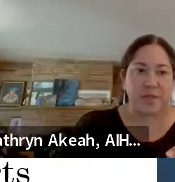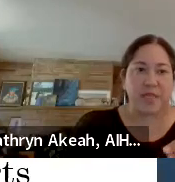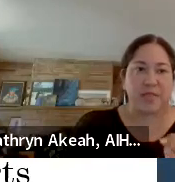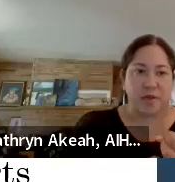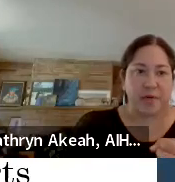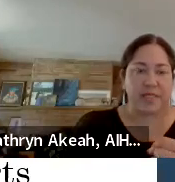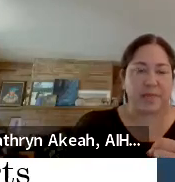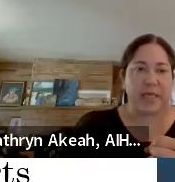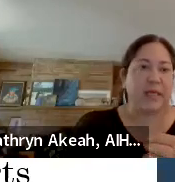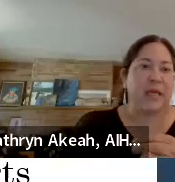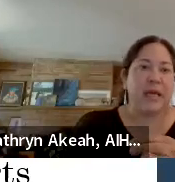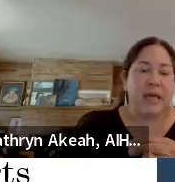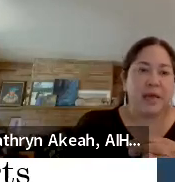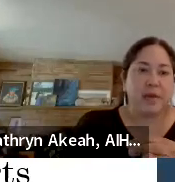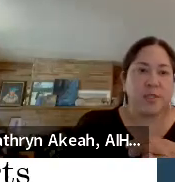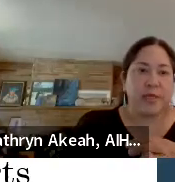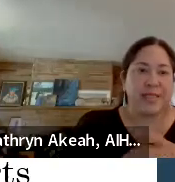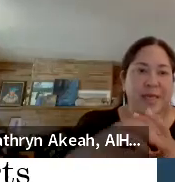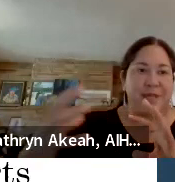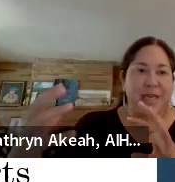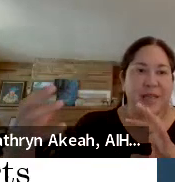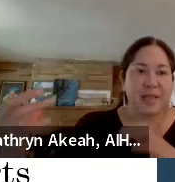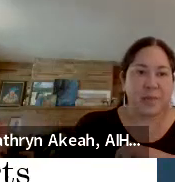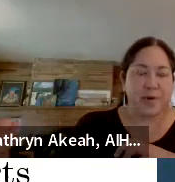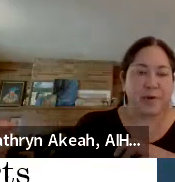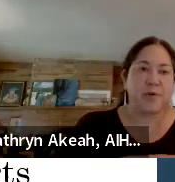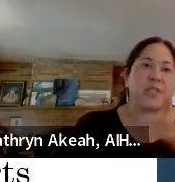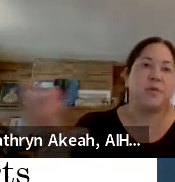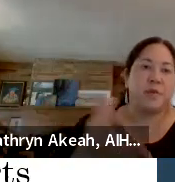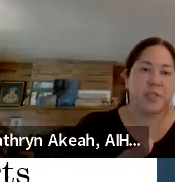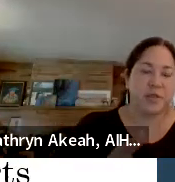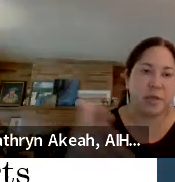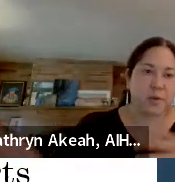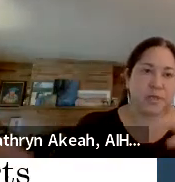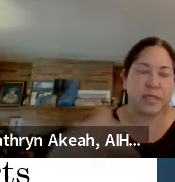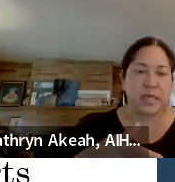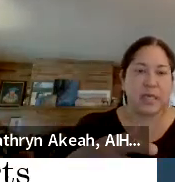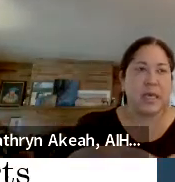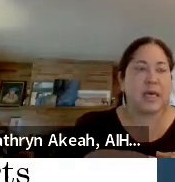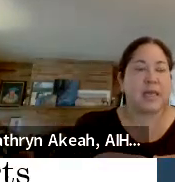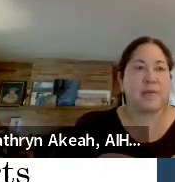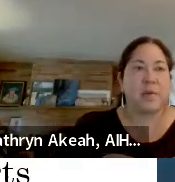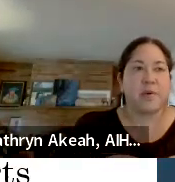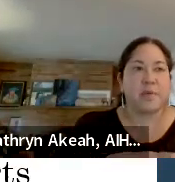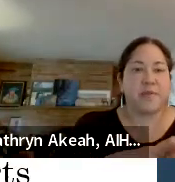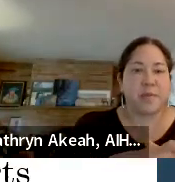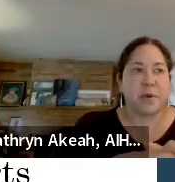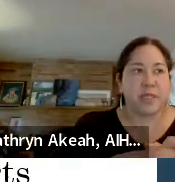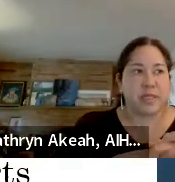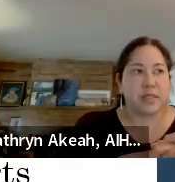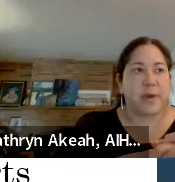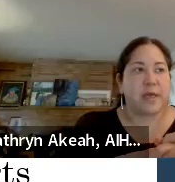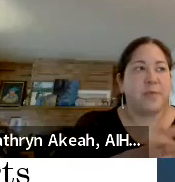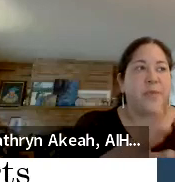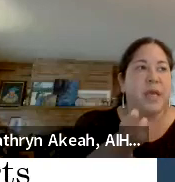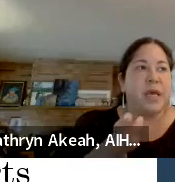for those costs. So if they're participating and they're doing the same thing that a superior court would do, we want to make sure the tribal courts can get that reimbursement for that